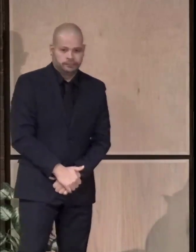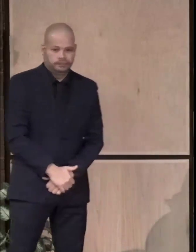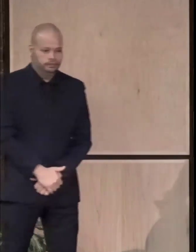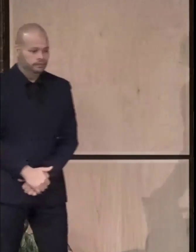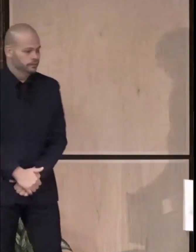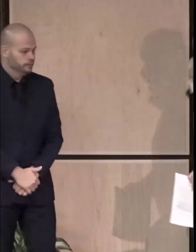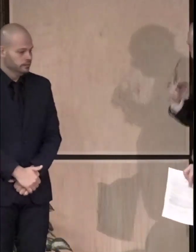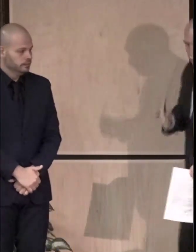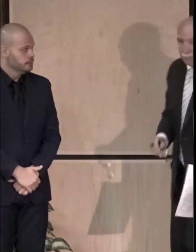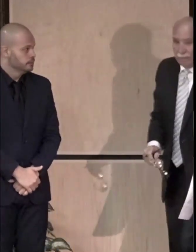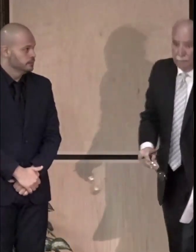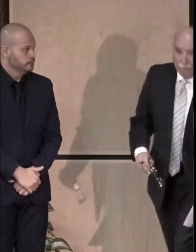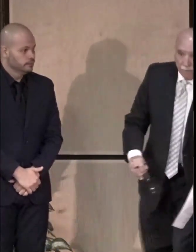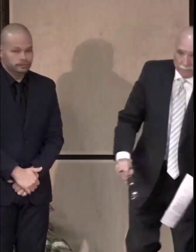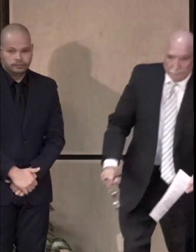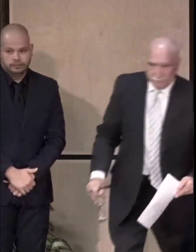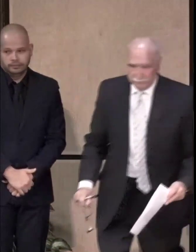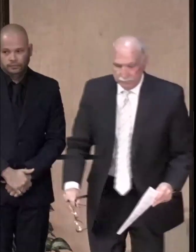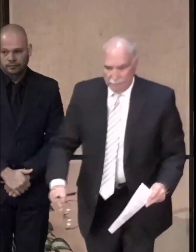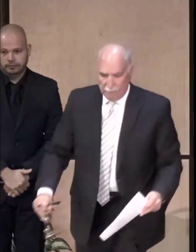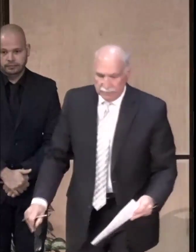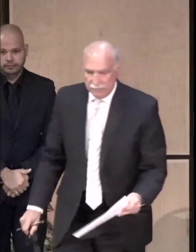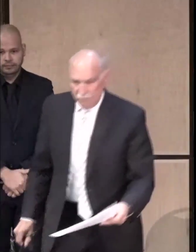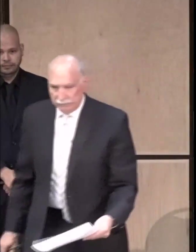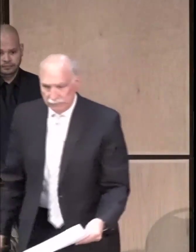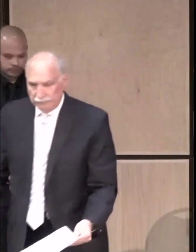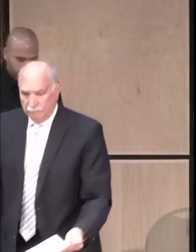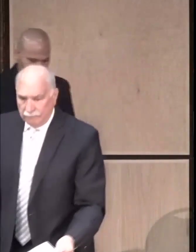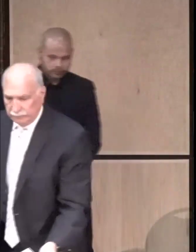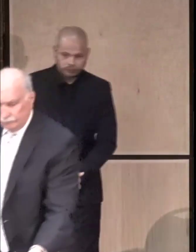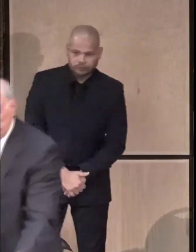Yeah. And at the bottom of the second page.